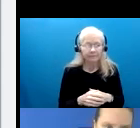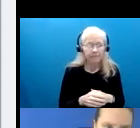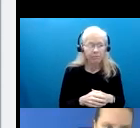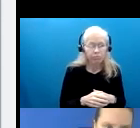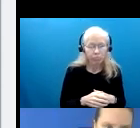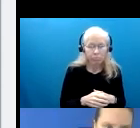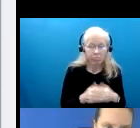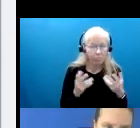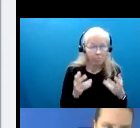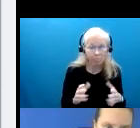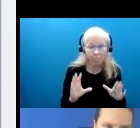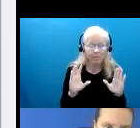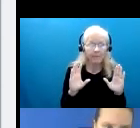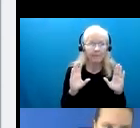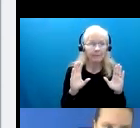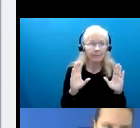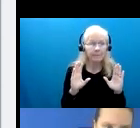Okay.